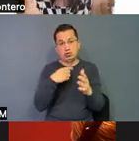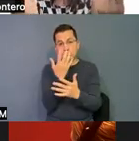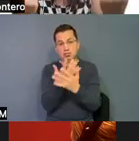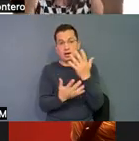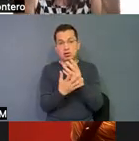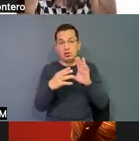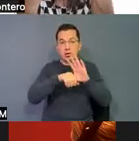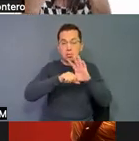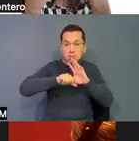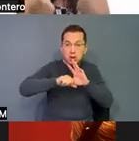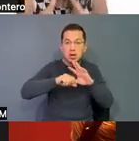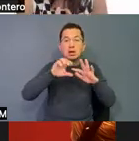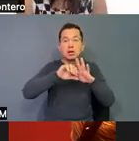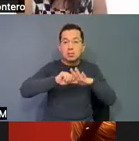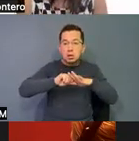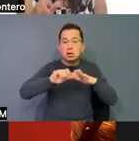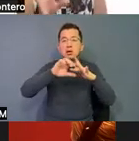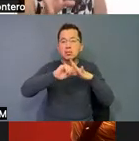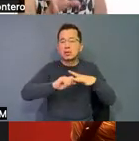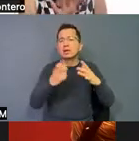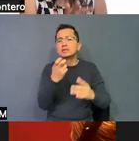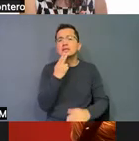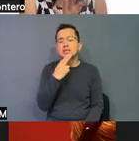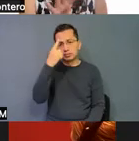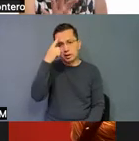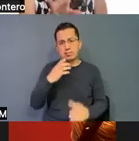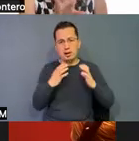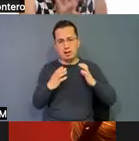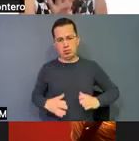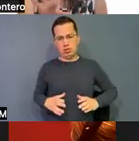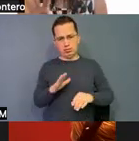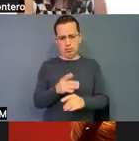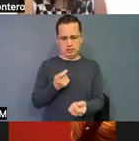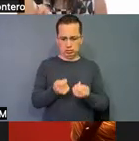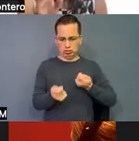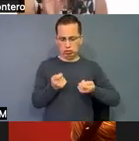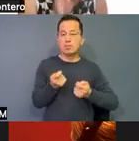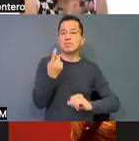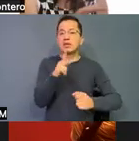a way in which emotions are also processed. This system is called Genshin